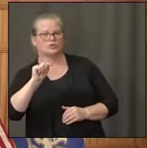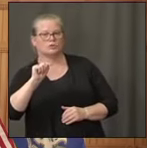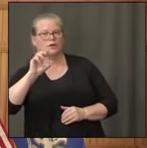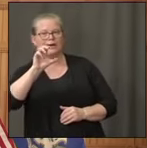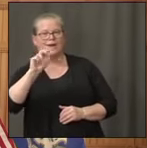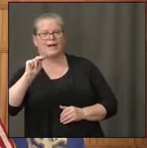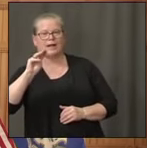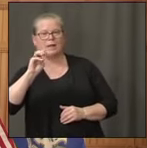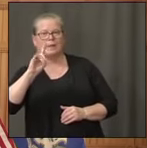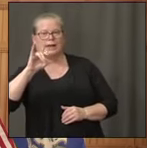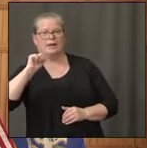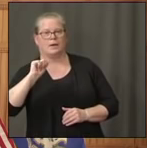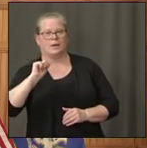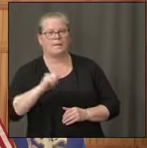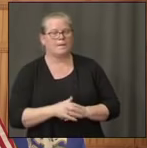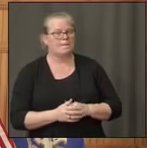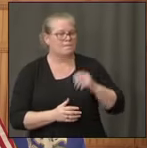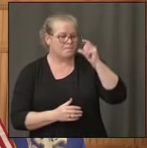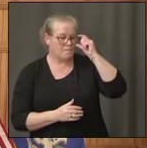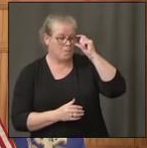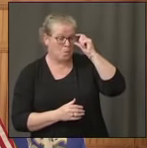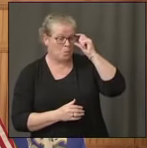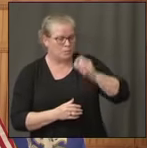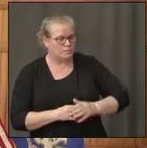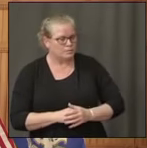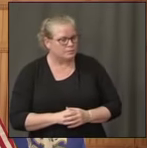Hi, Governor. It's Caitlin Kressholtz. Can you hear me?